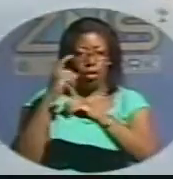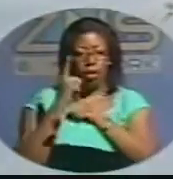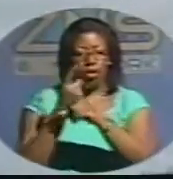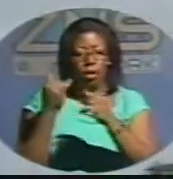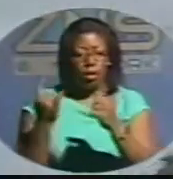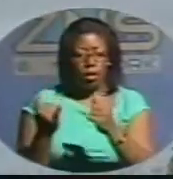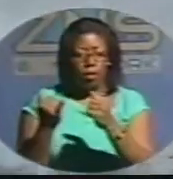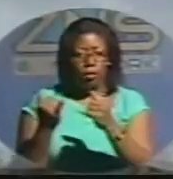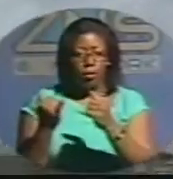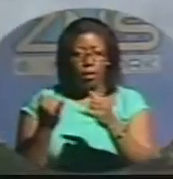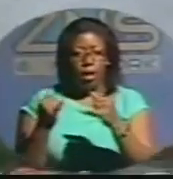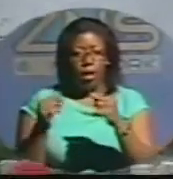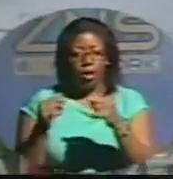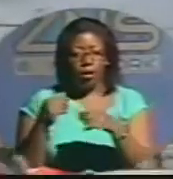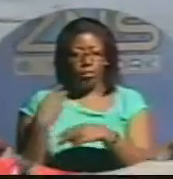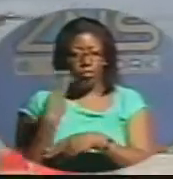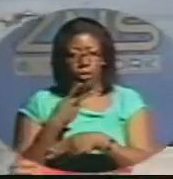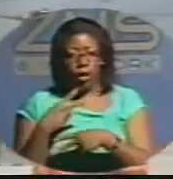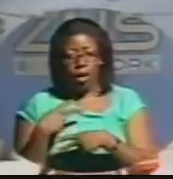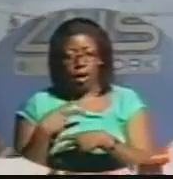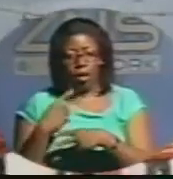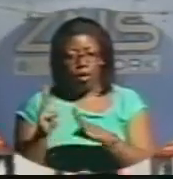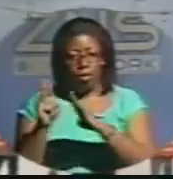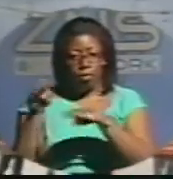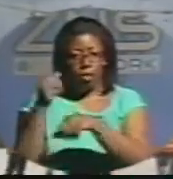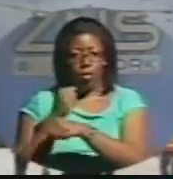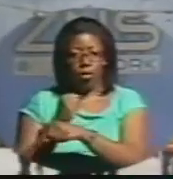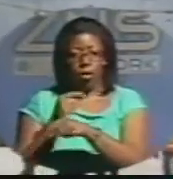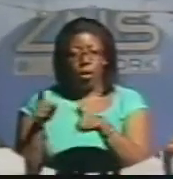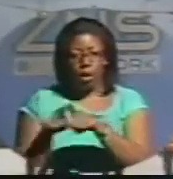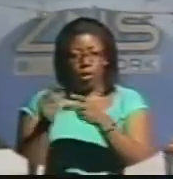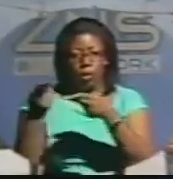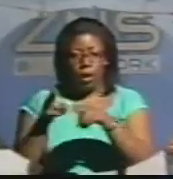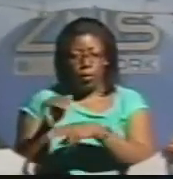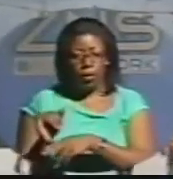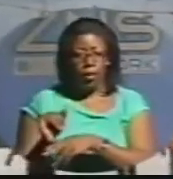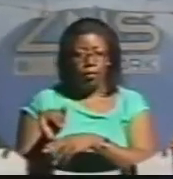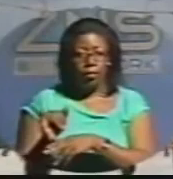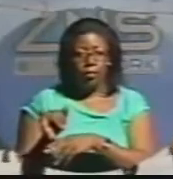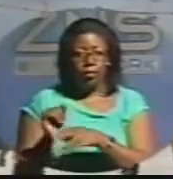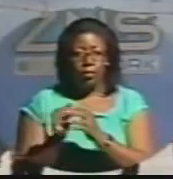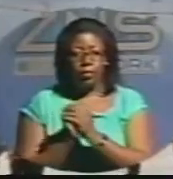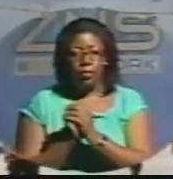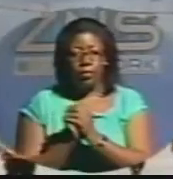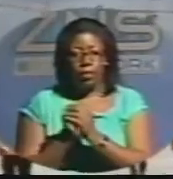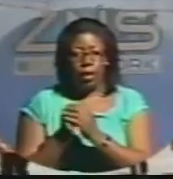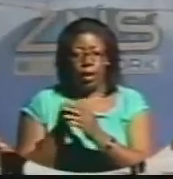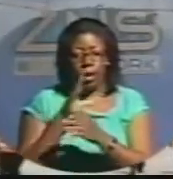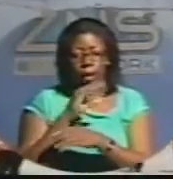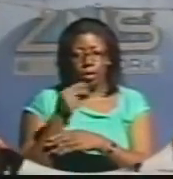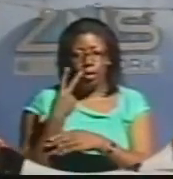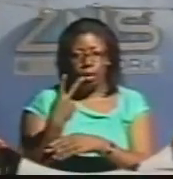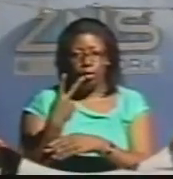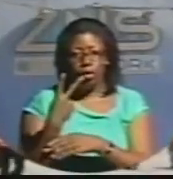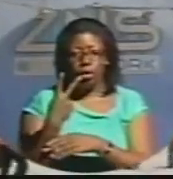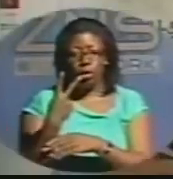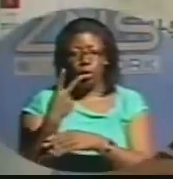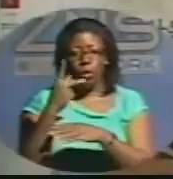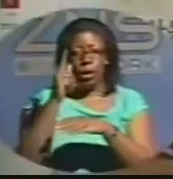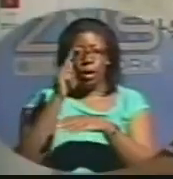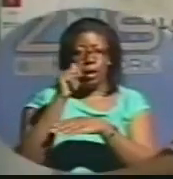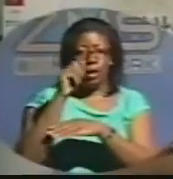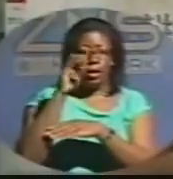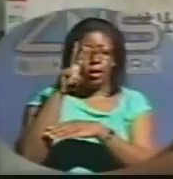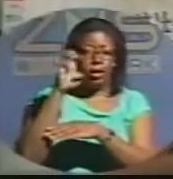moment. And then we also have some beach work under construction right now, and also the two towers of the existing Wyndham